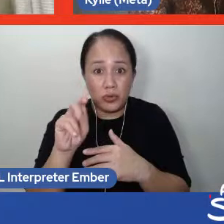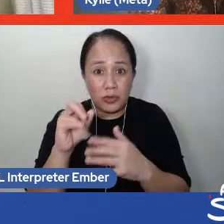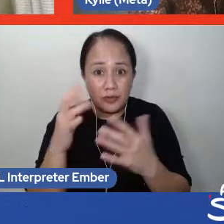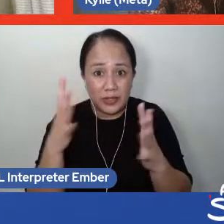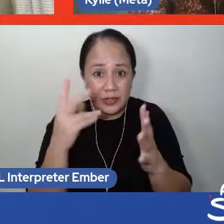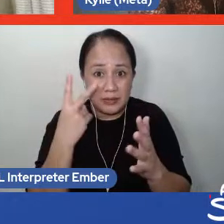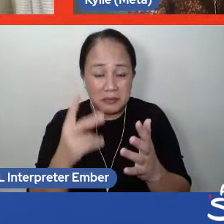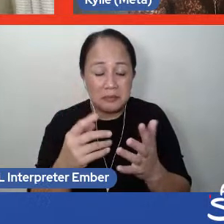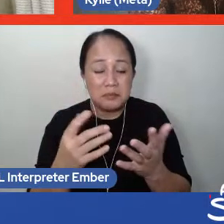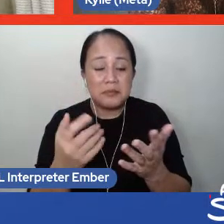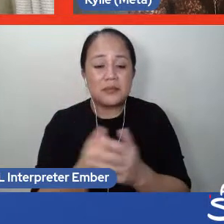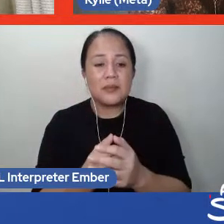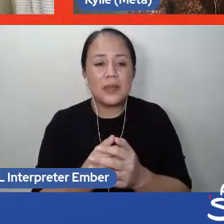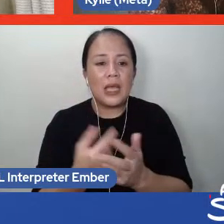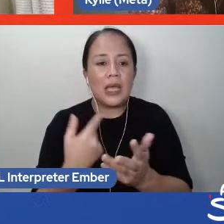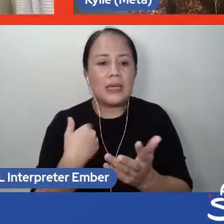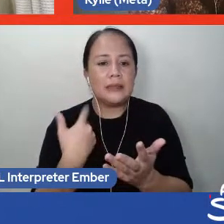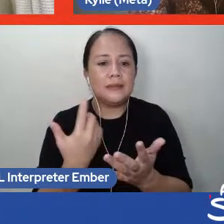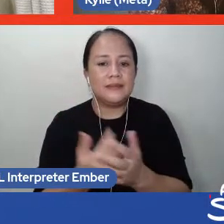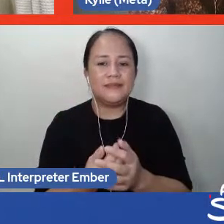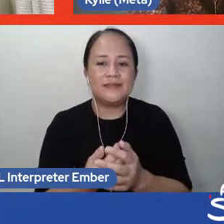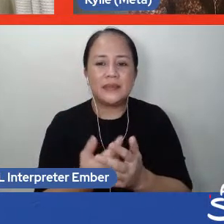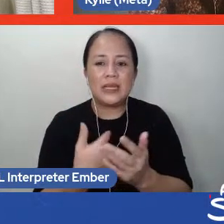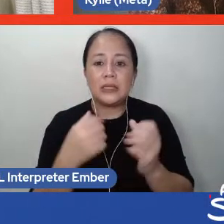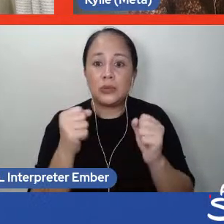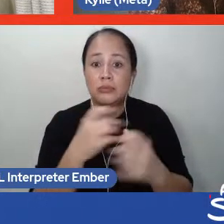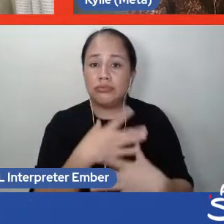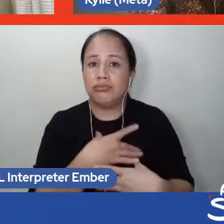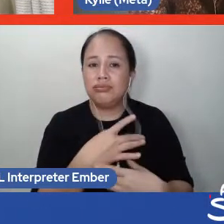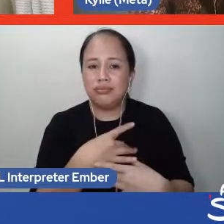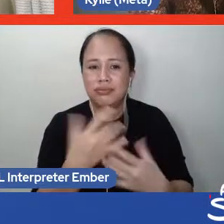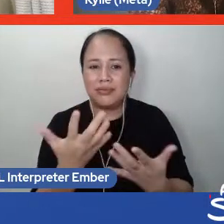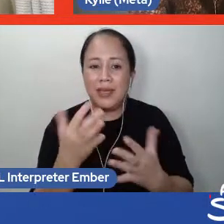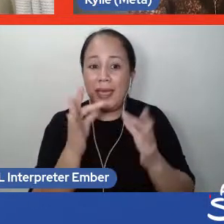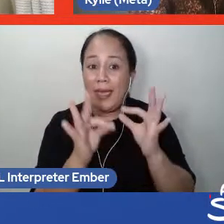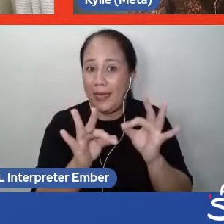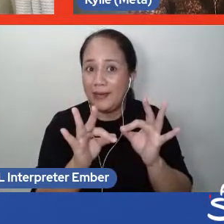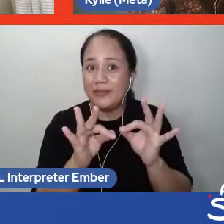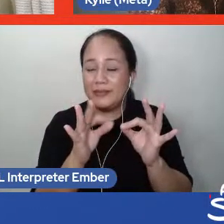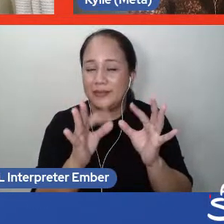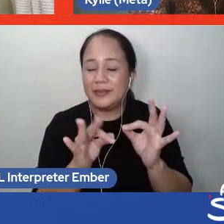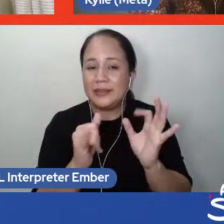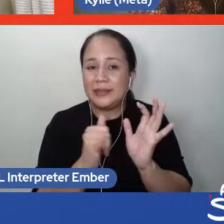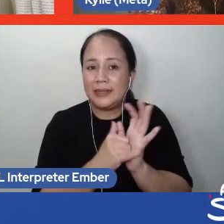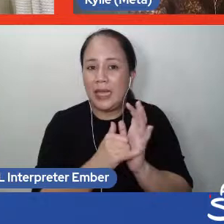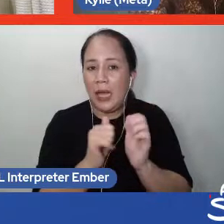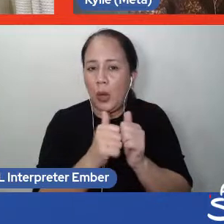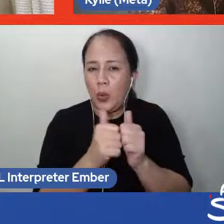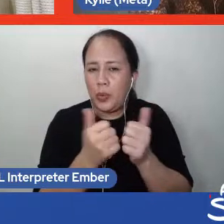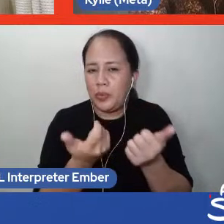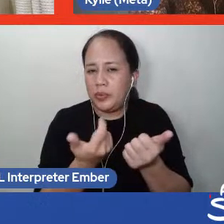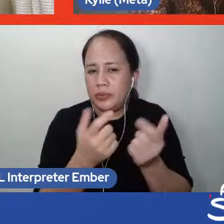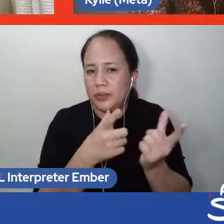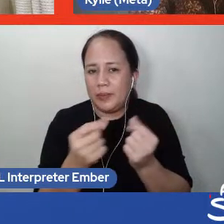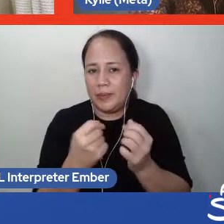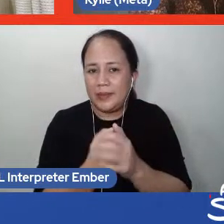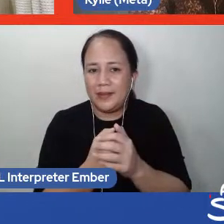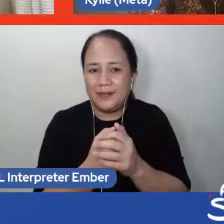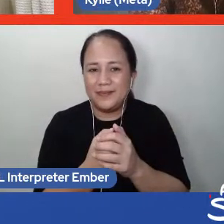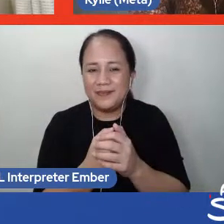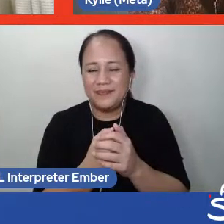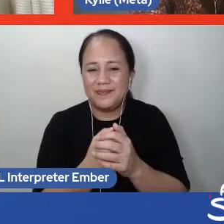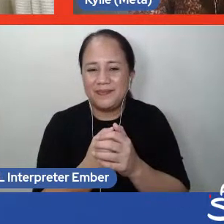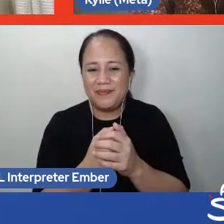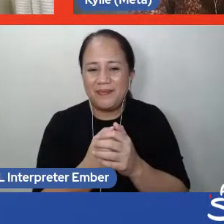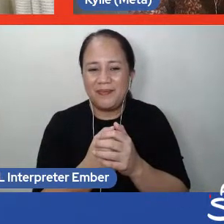So that it will be interesting if that will be how that will be implemented.